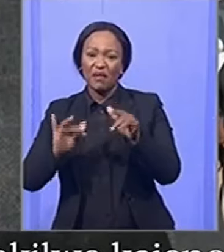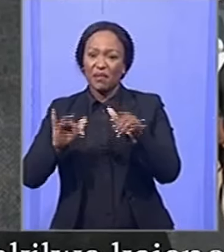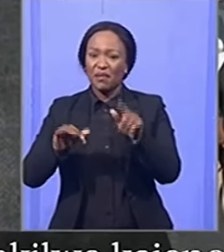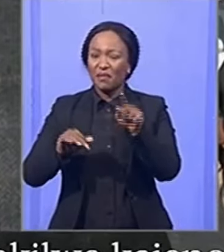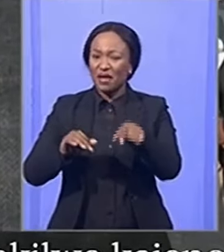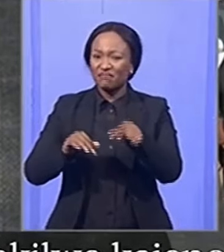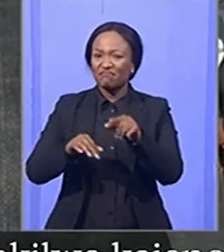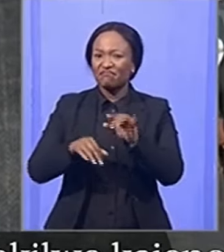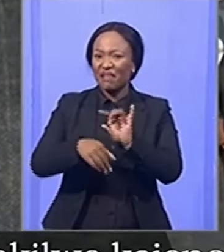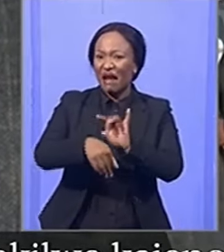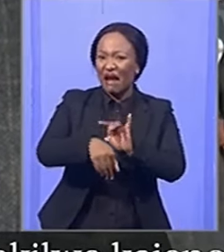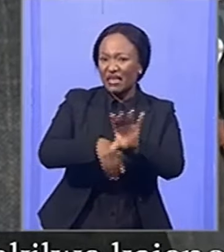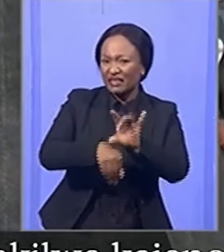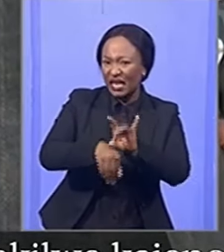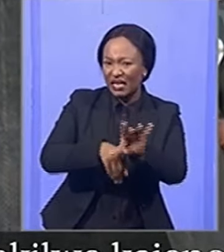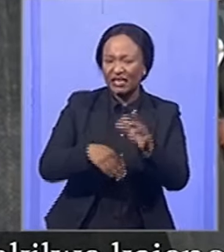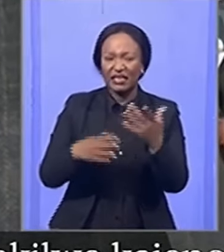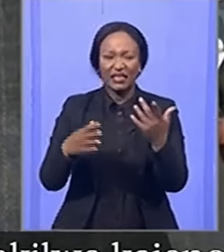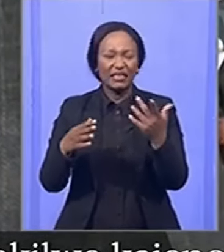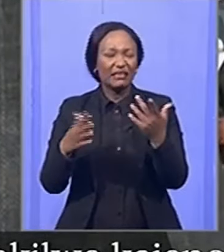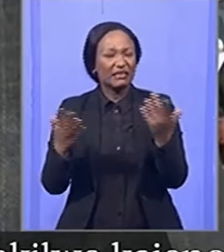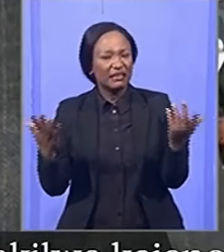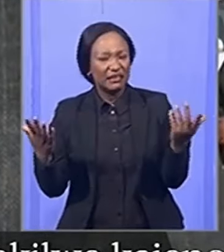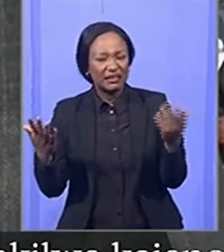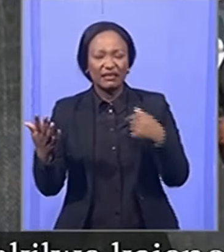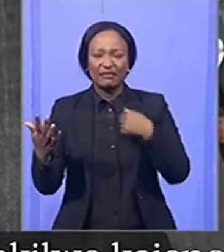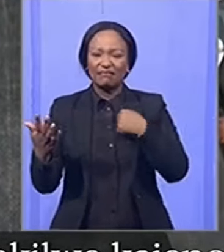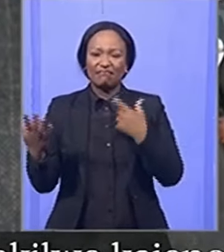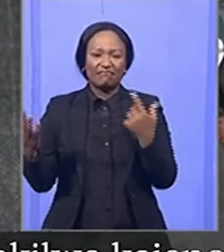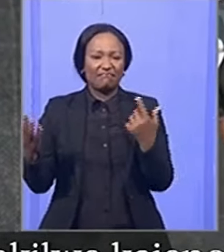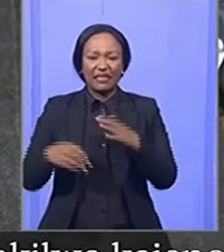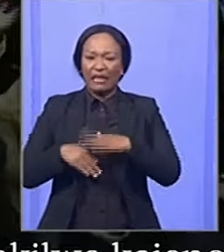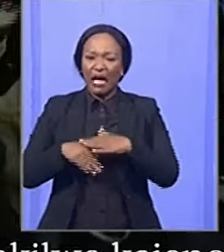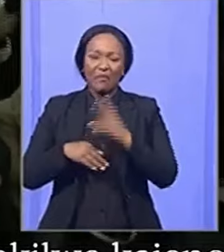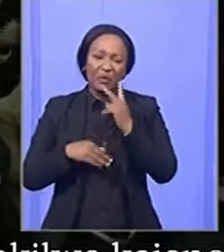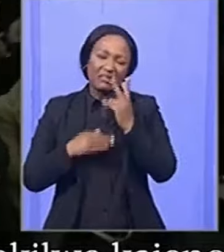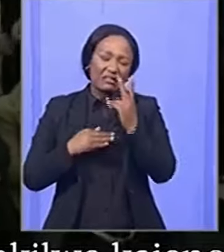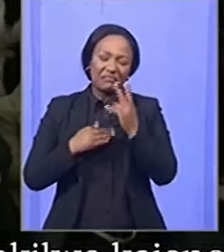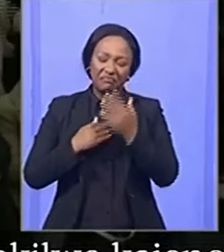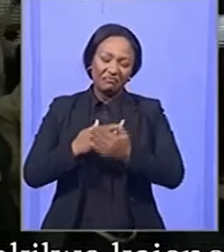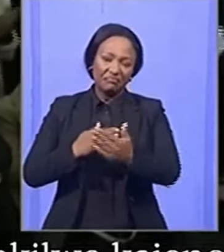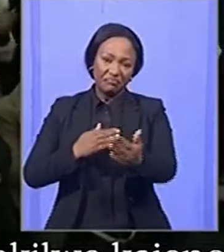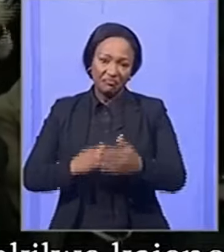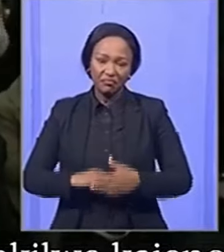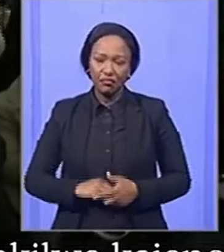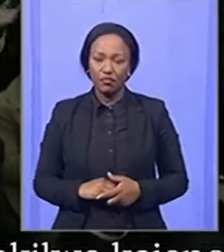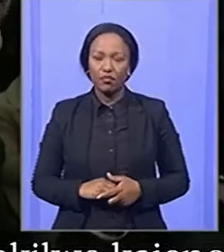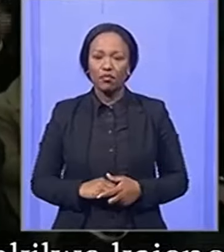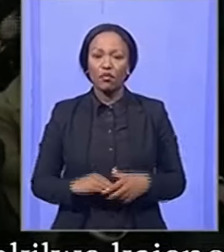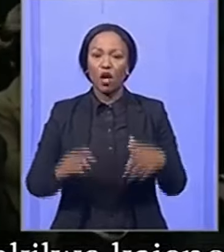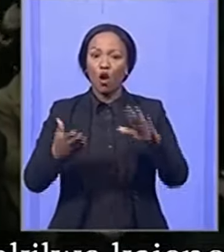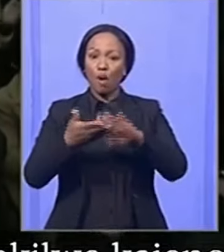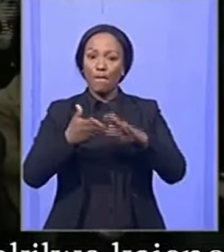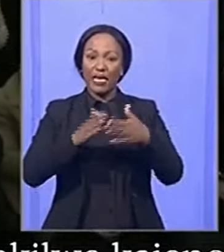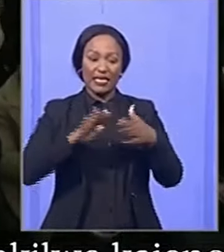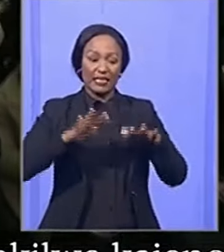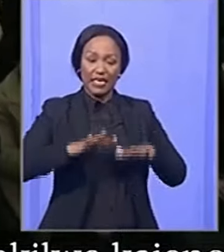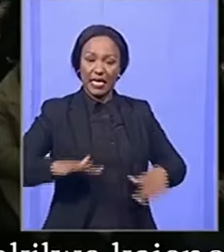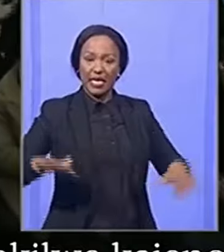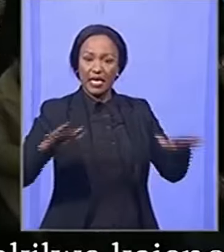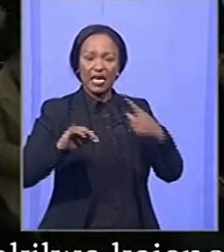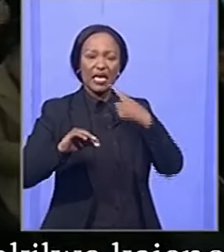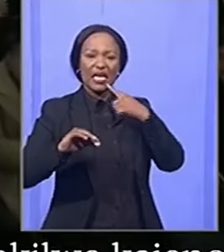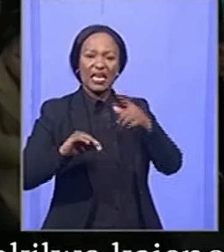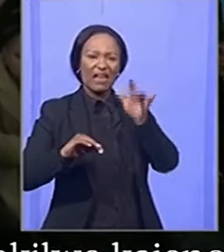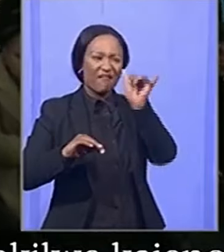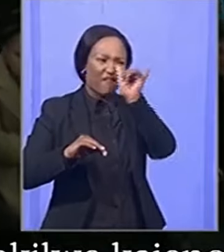and all these things, but at the end of the day, I think time will just tell. Baagi bangwe ba ikuela gore tirisodikgoka e khutle mo